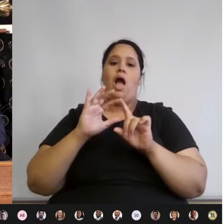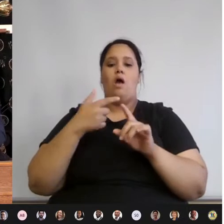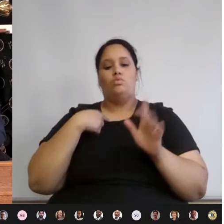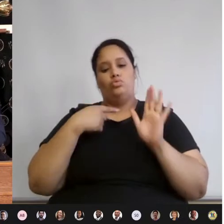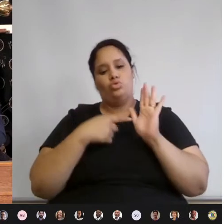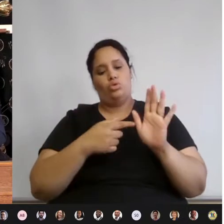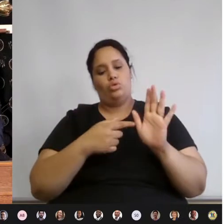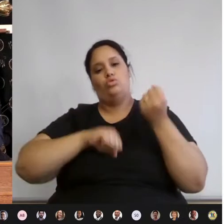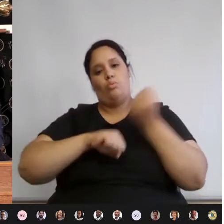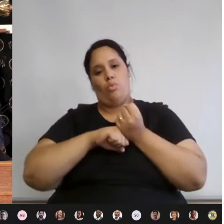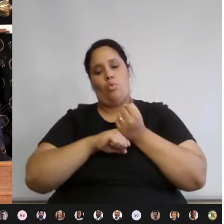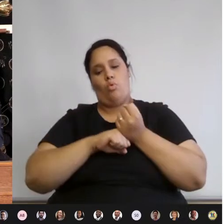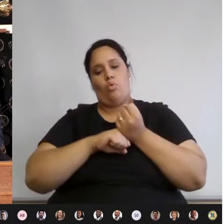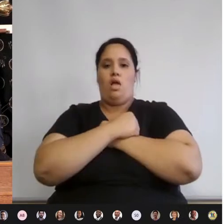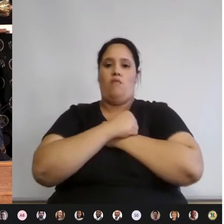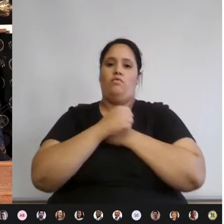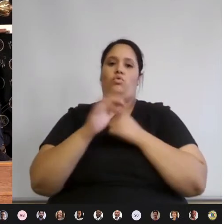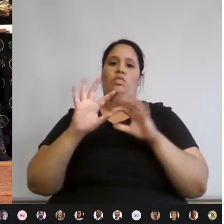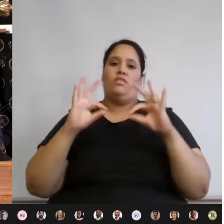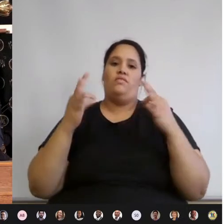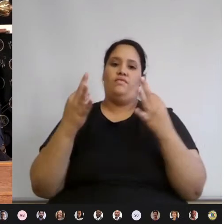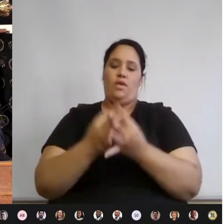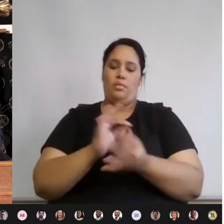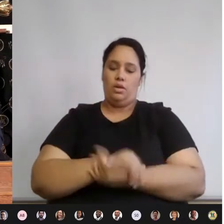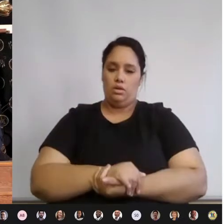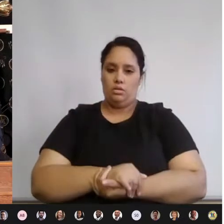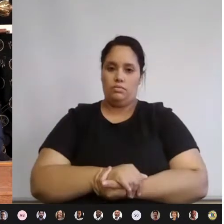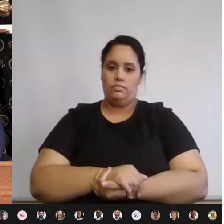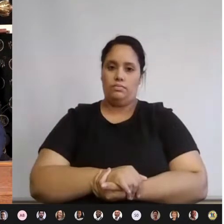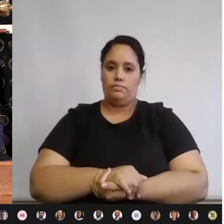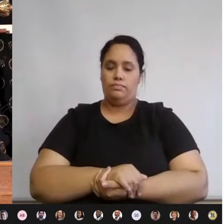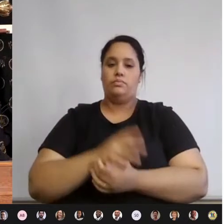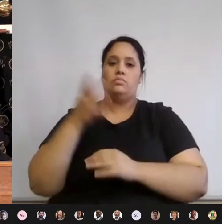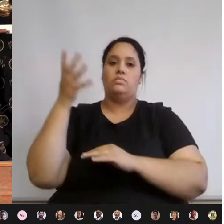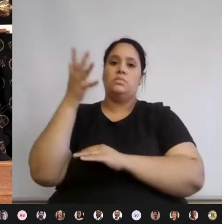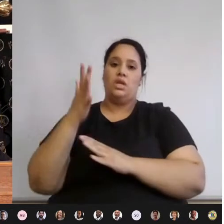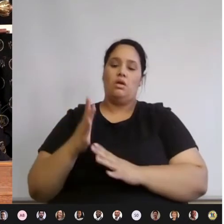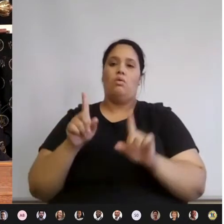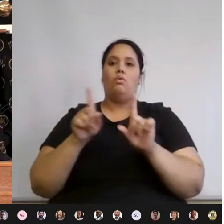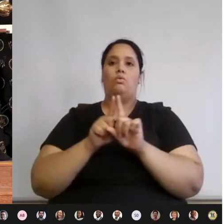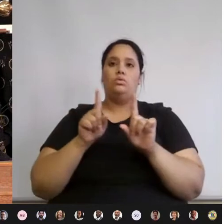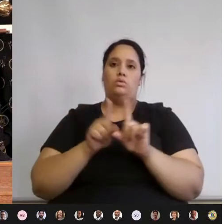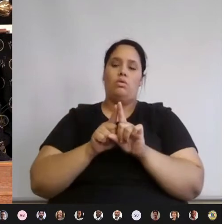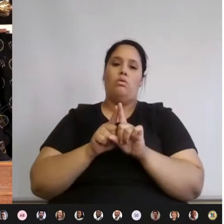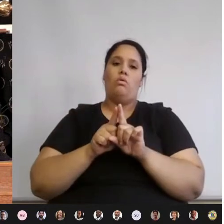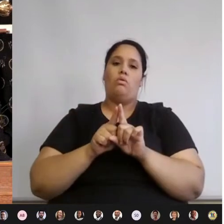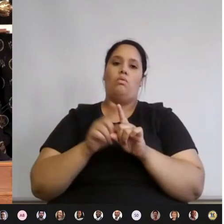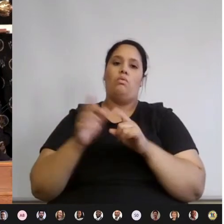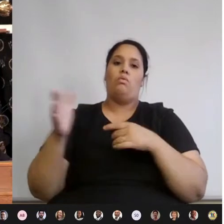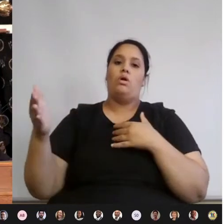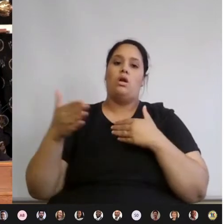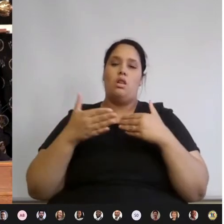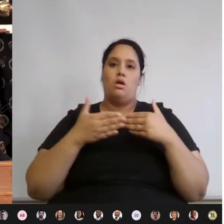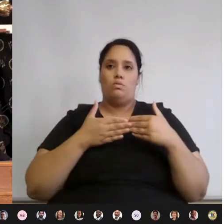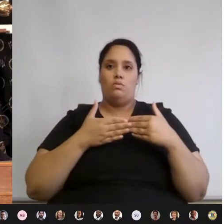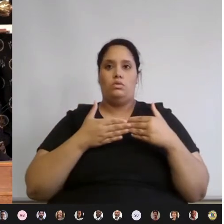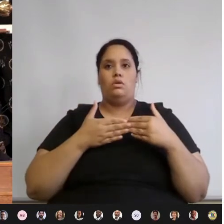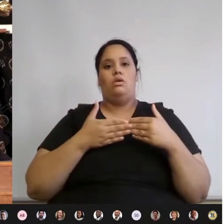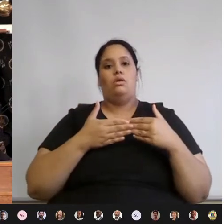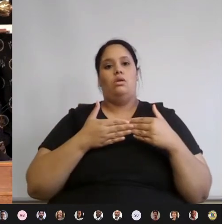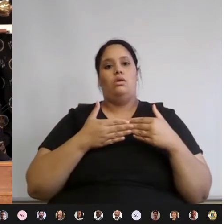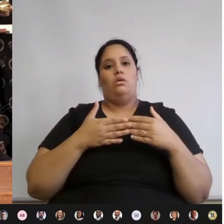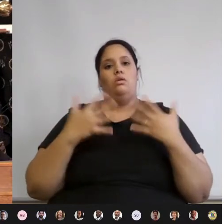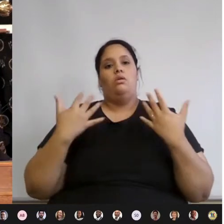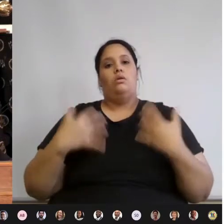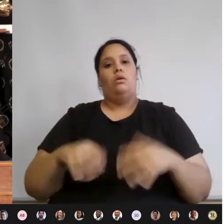love to these families. Mr. Speaker, I would also like to then say in closing, it has been a privilege